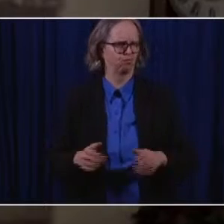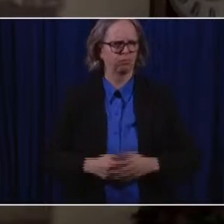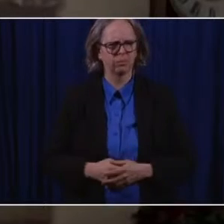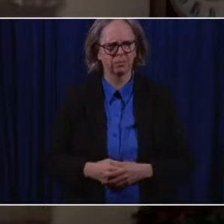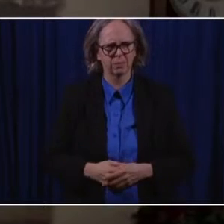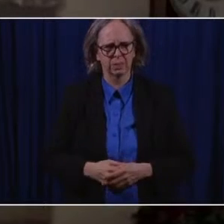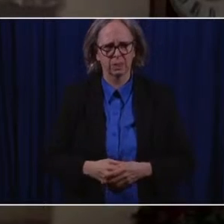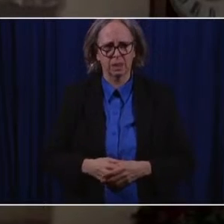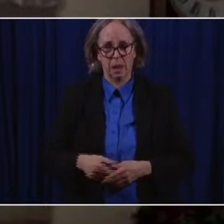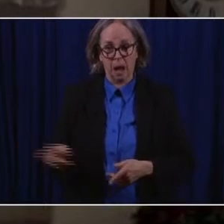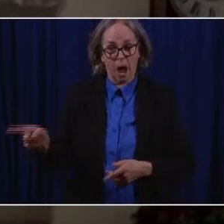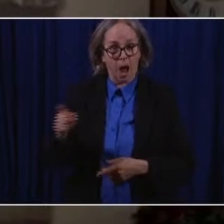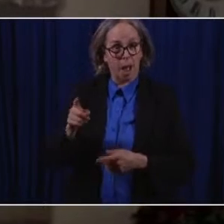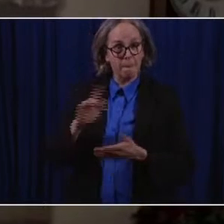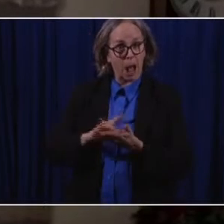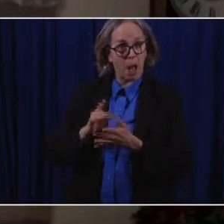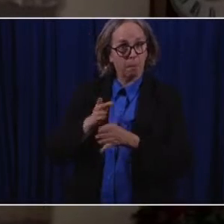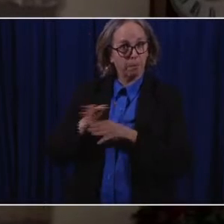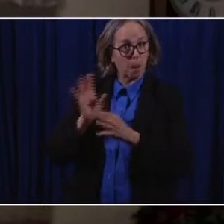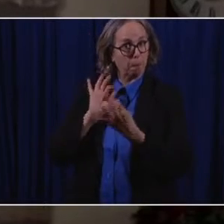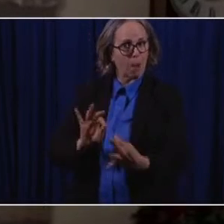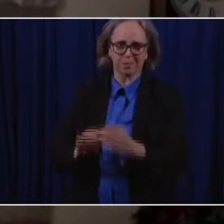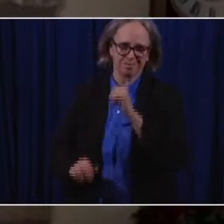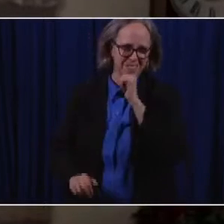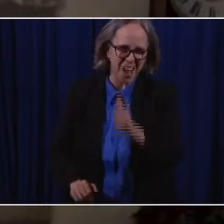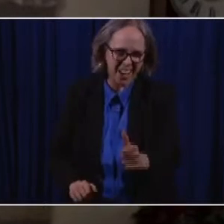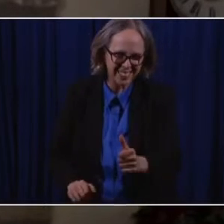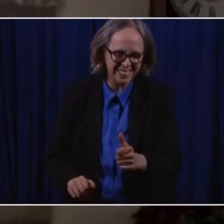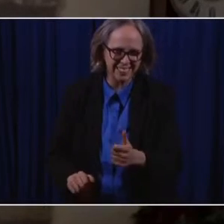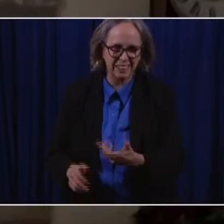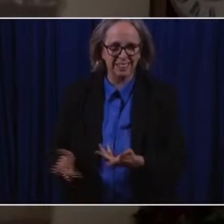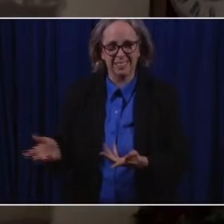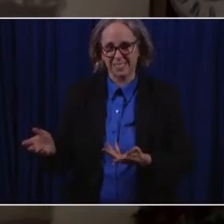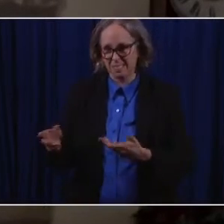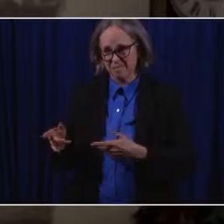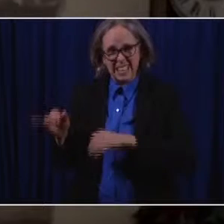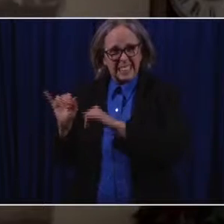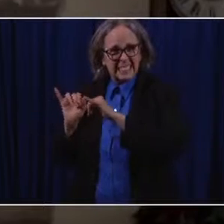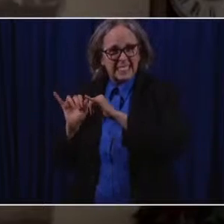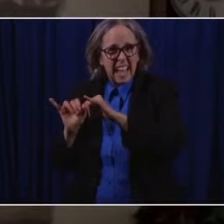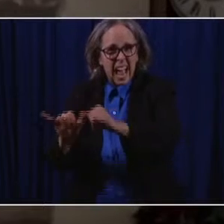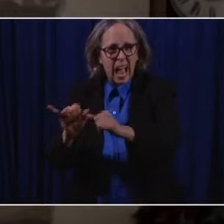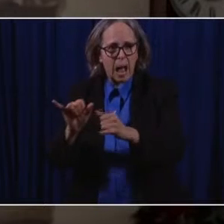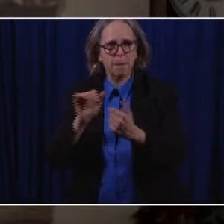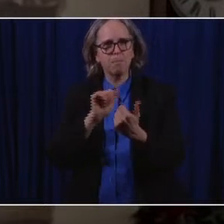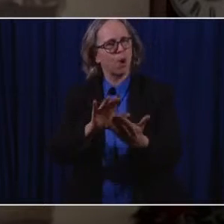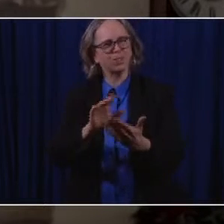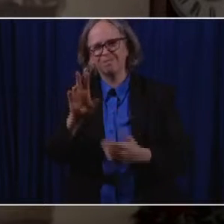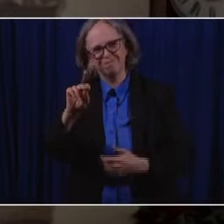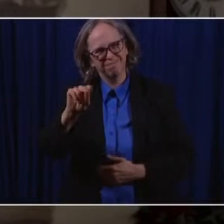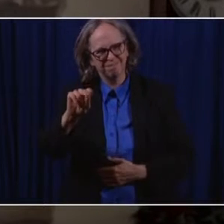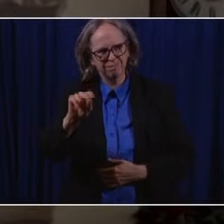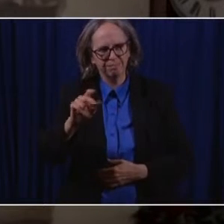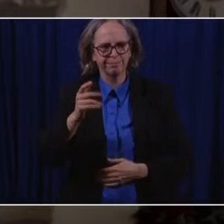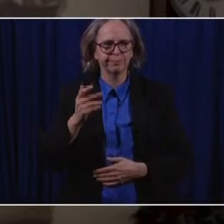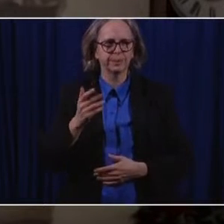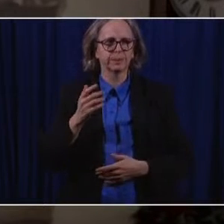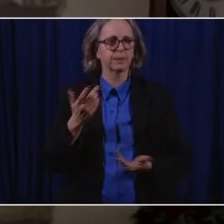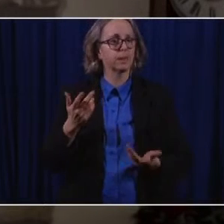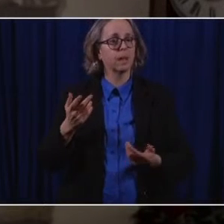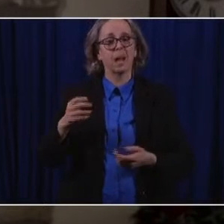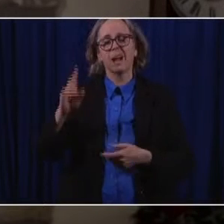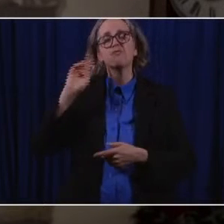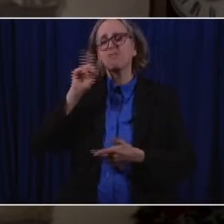Doesn't mean everybody will do it exactly the same. But by and large, this is the most practical way, frankly, to do